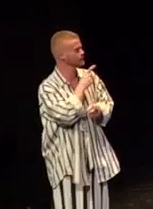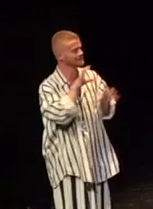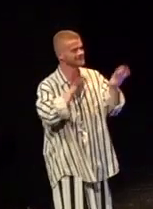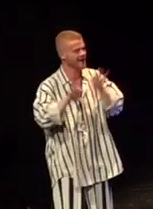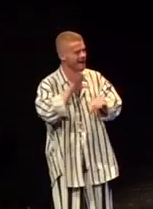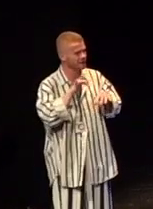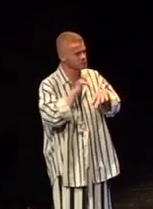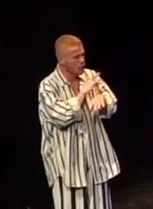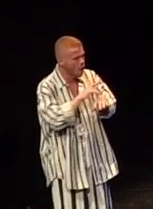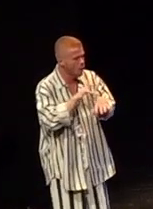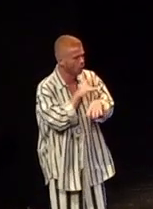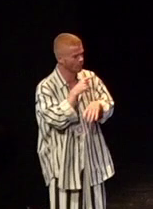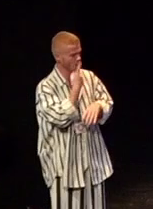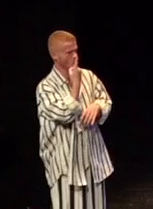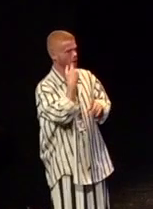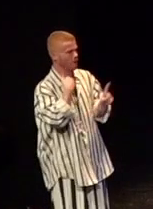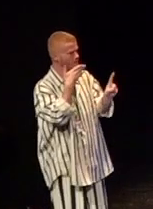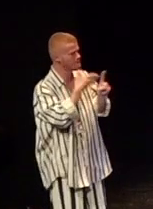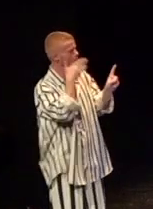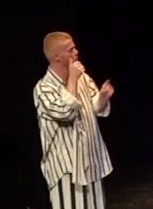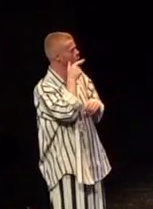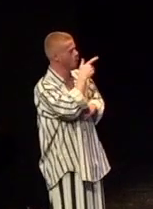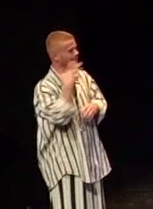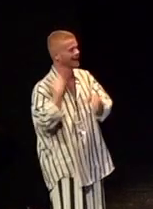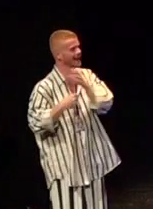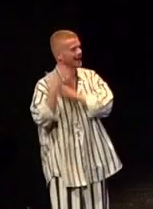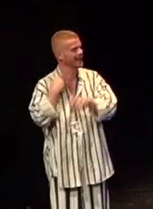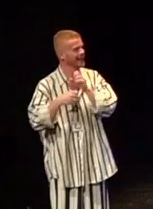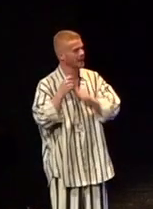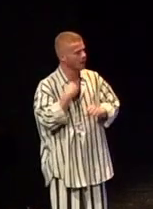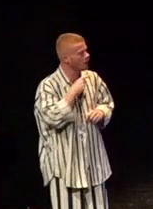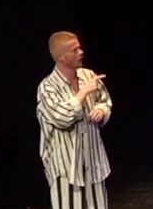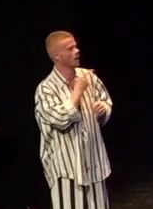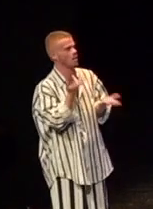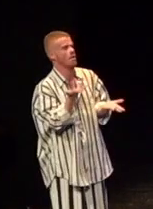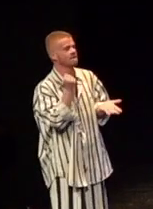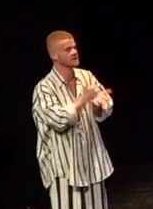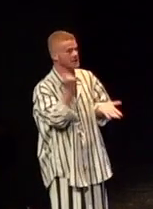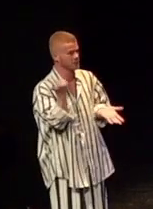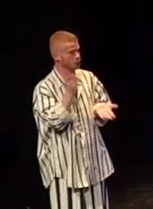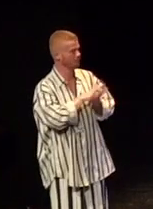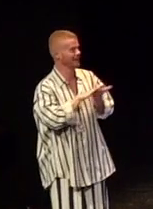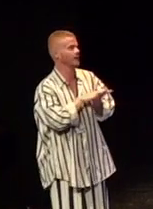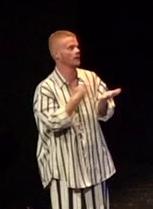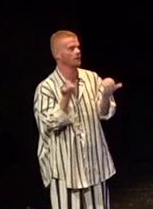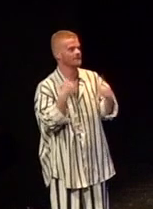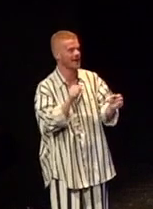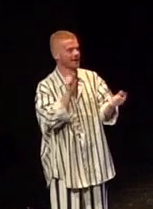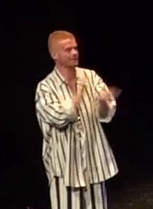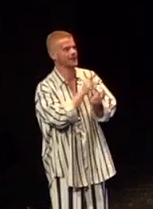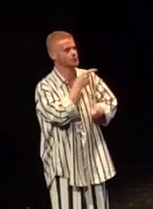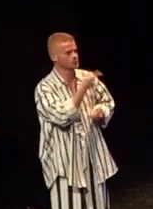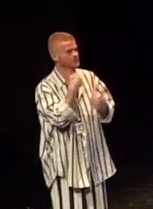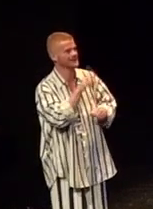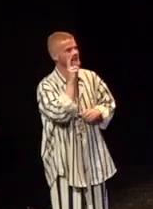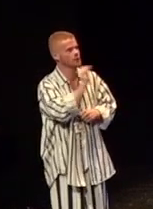I'm really pleased with what you said about the silent shows and things like that. And yeah, it kind of hit me, it's fantastic the work that